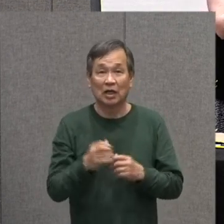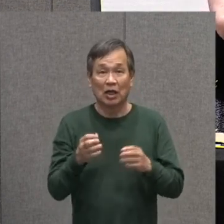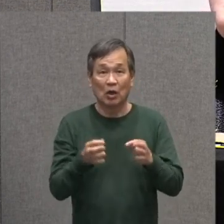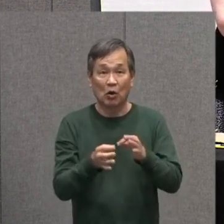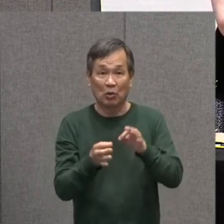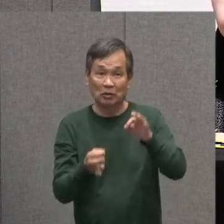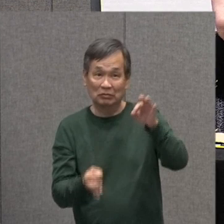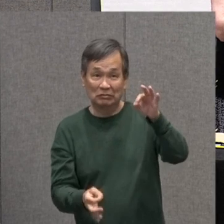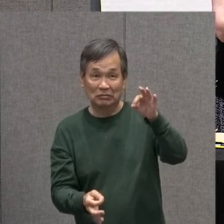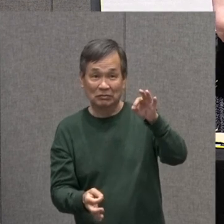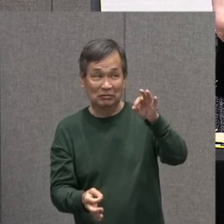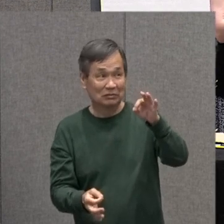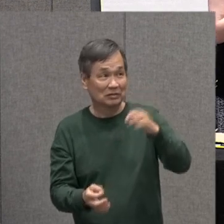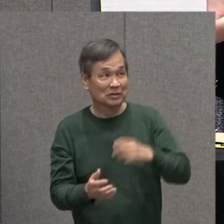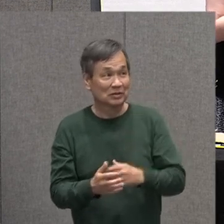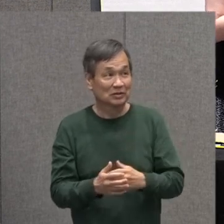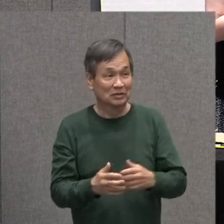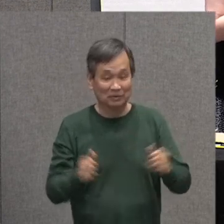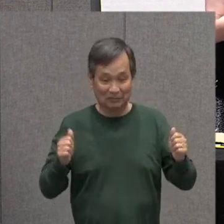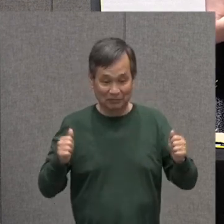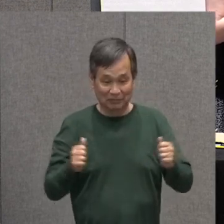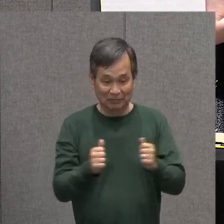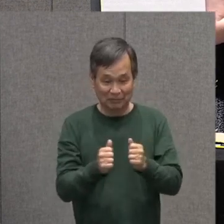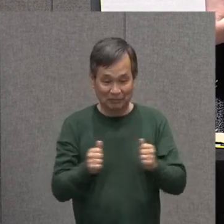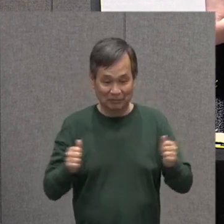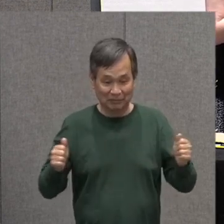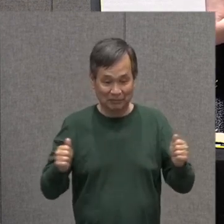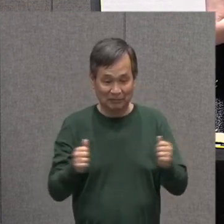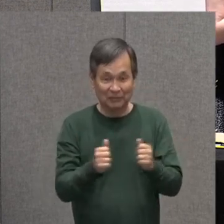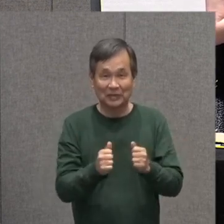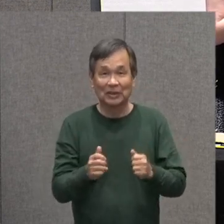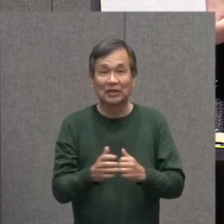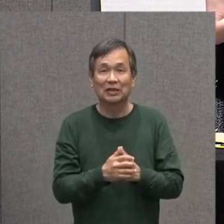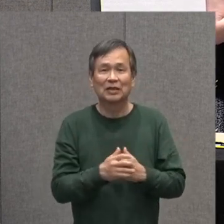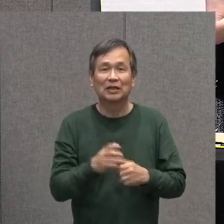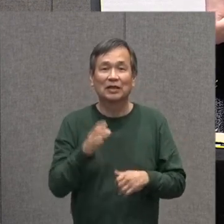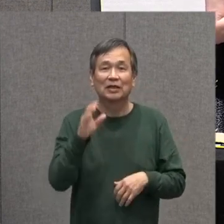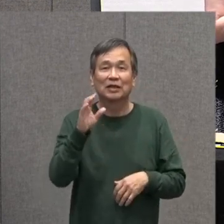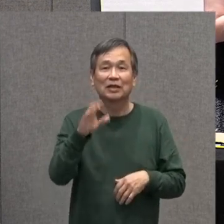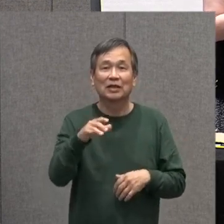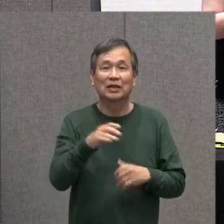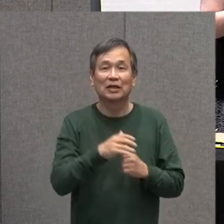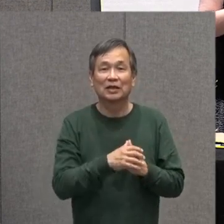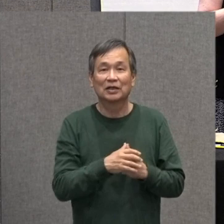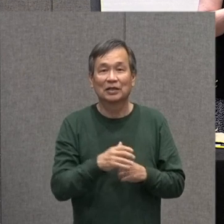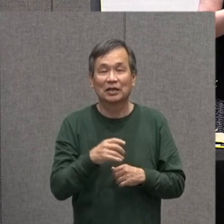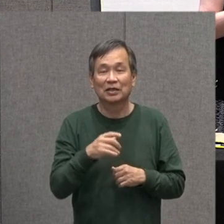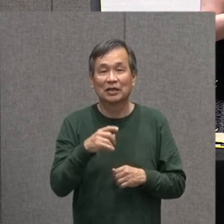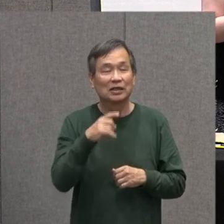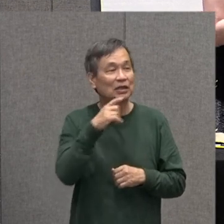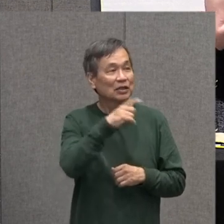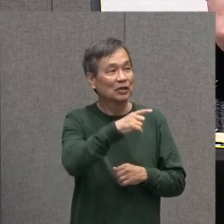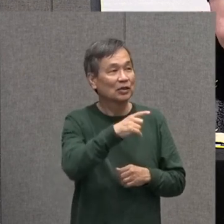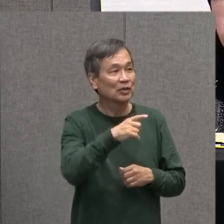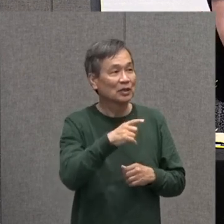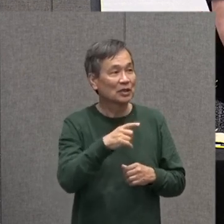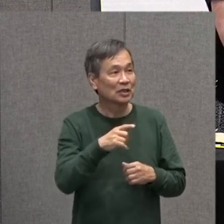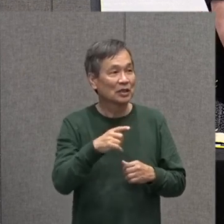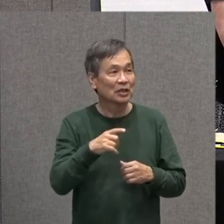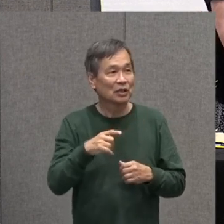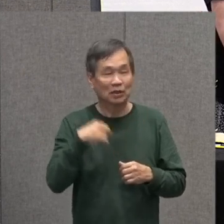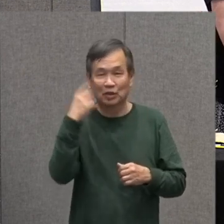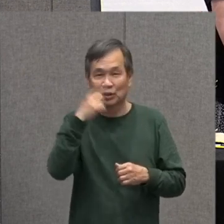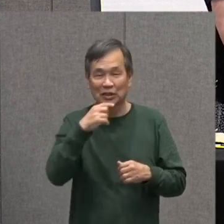it, cha-cha, these always reminded me of really cool little stairs for a mouse house. This also reminds me of a musical